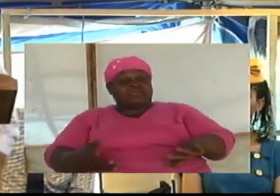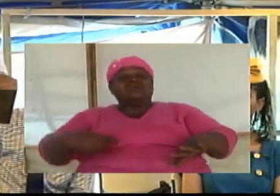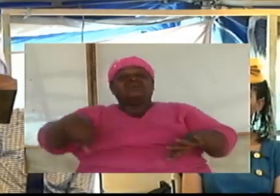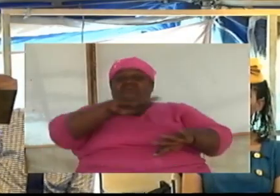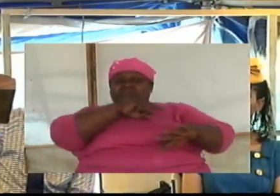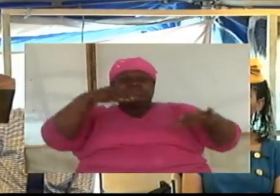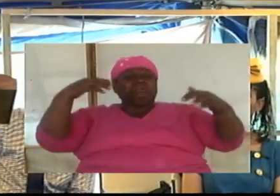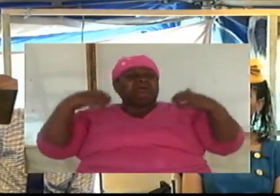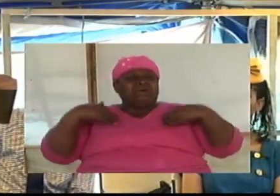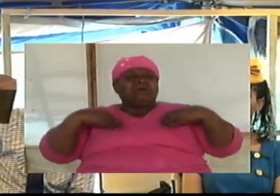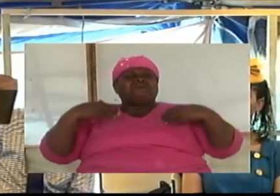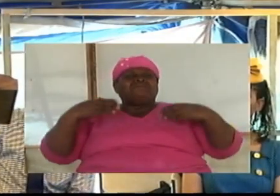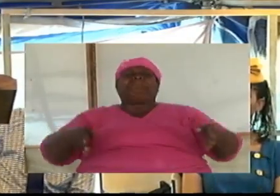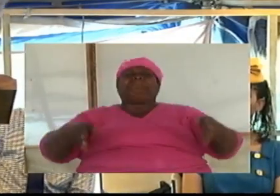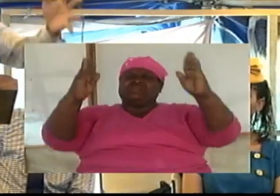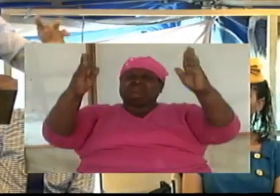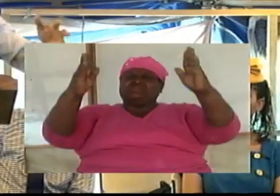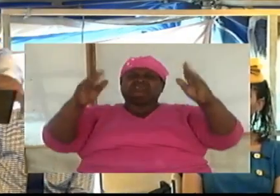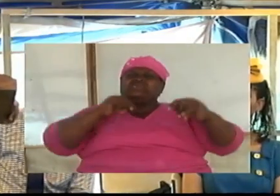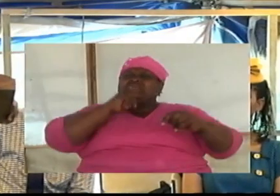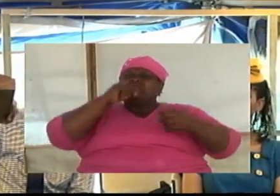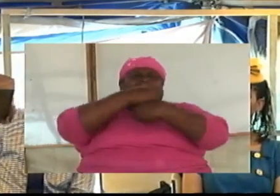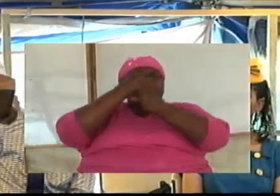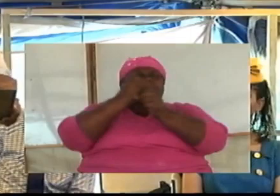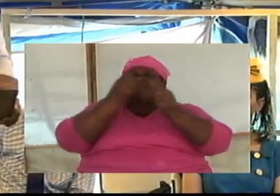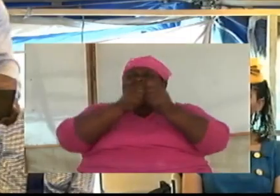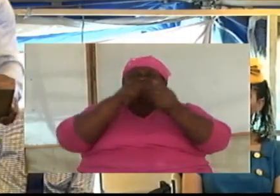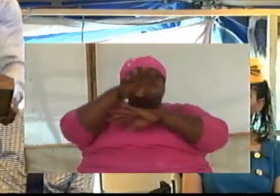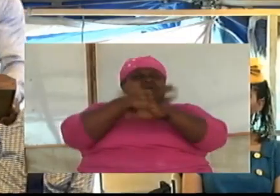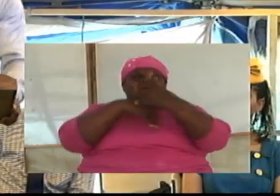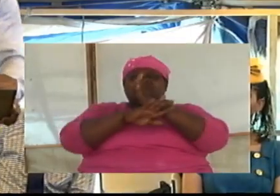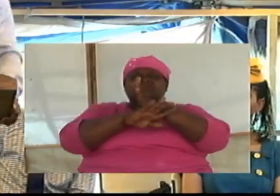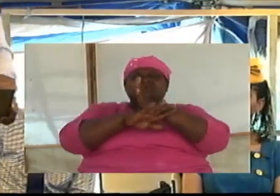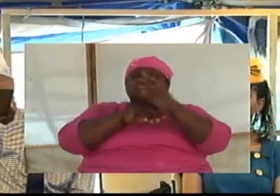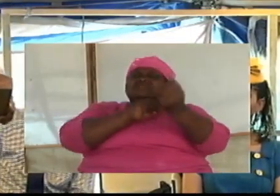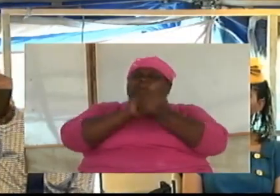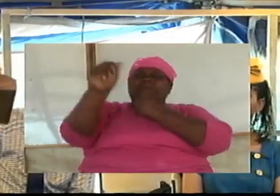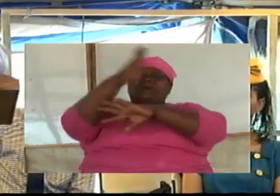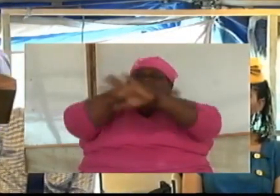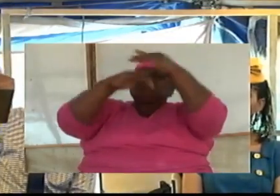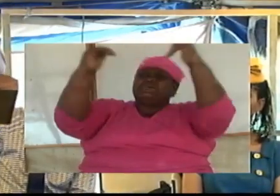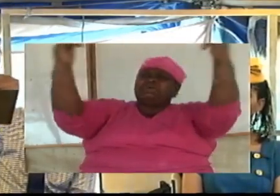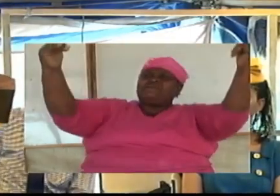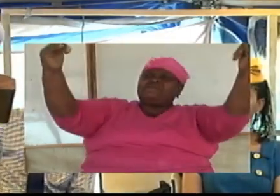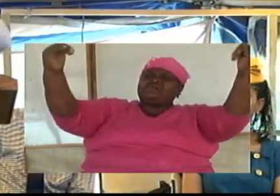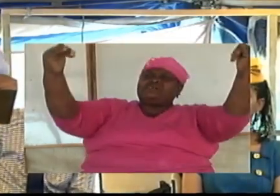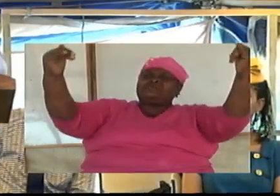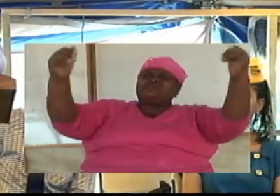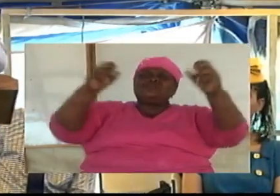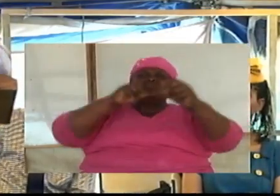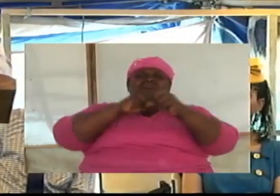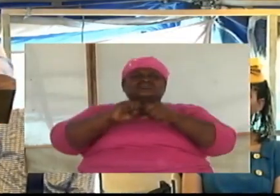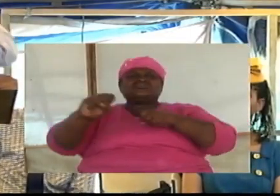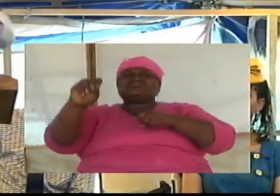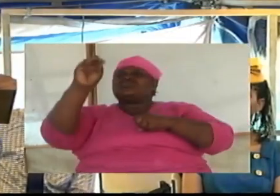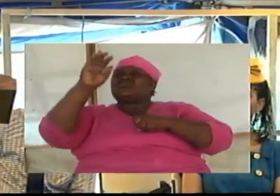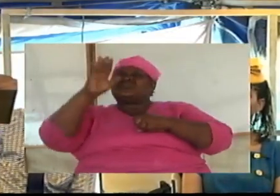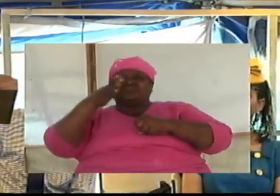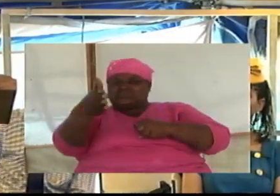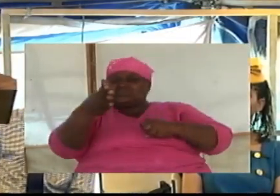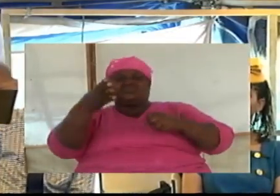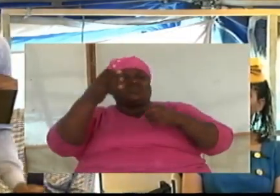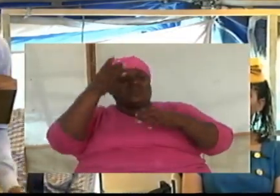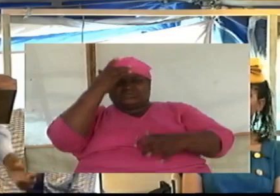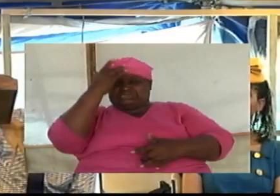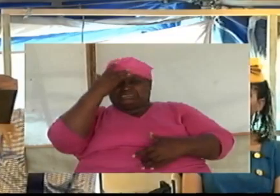hands, hallelujah, that passed in the heavens, praise the Lord Jesus. And so though sickness may rock